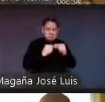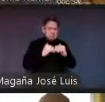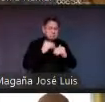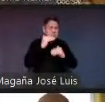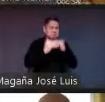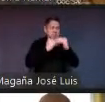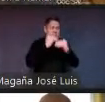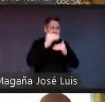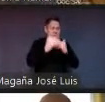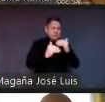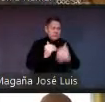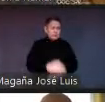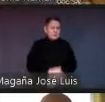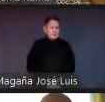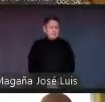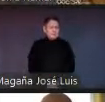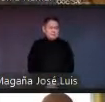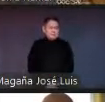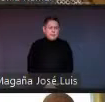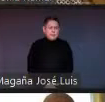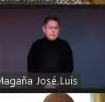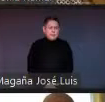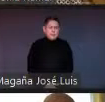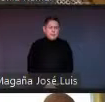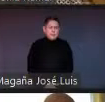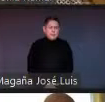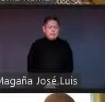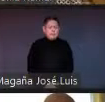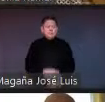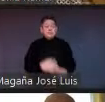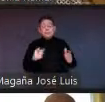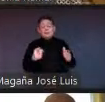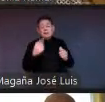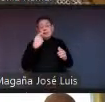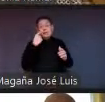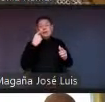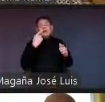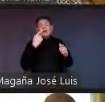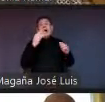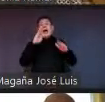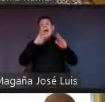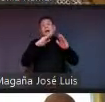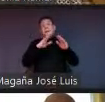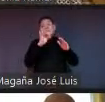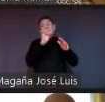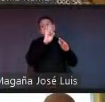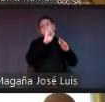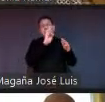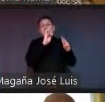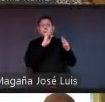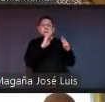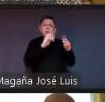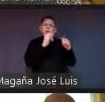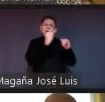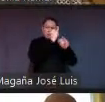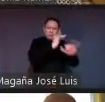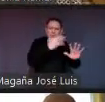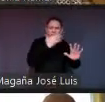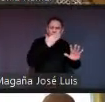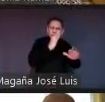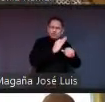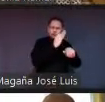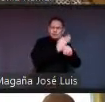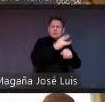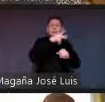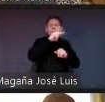reaction, and we're looking superficially at things like modification of attitudes in a shorter time period. But what we need to do perhaps is